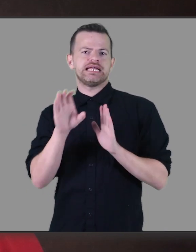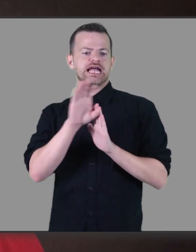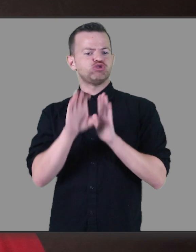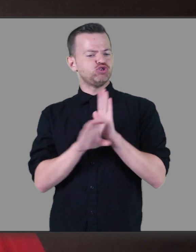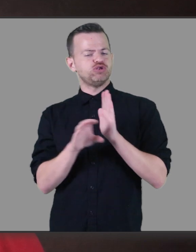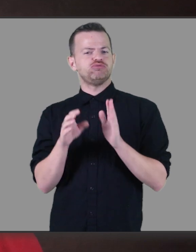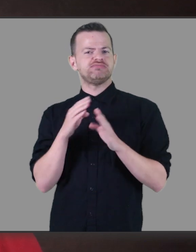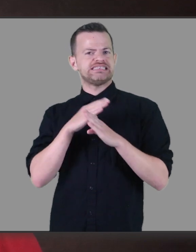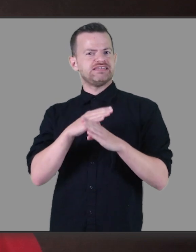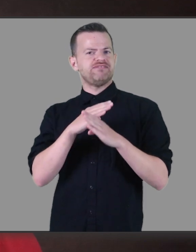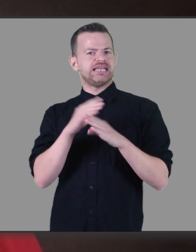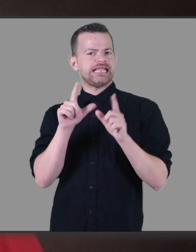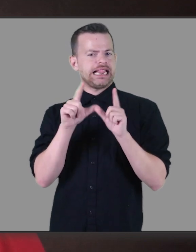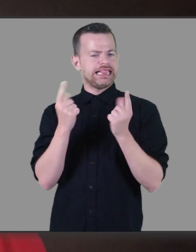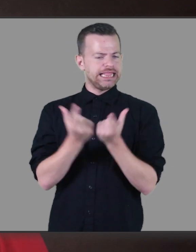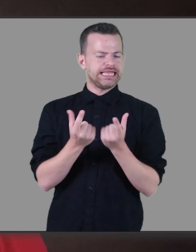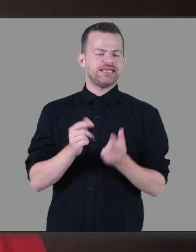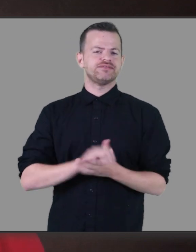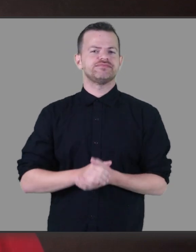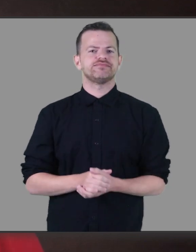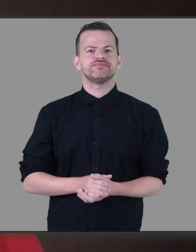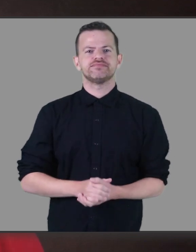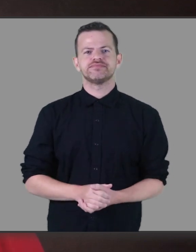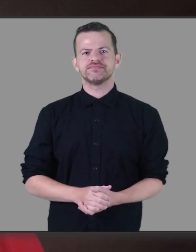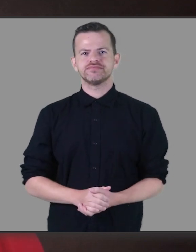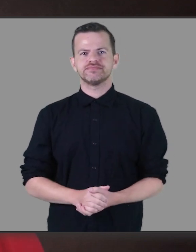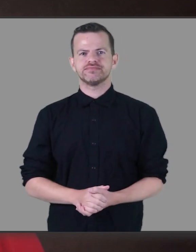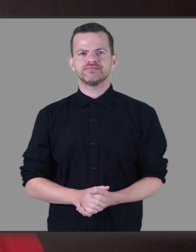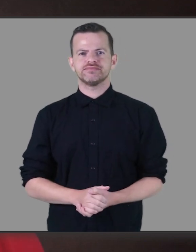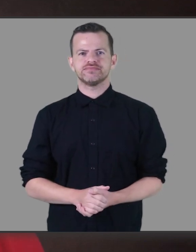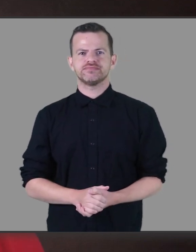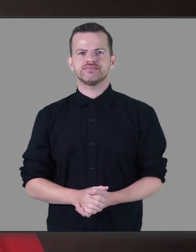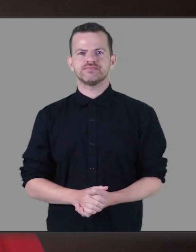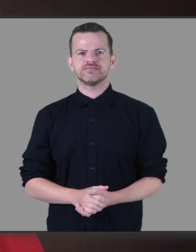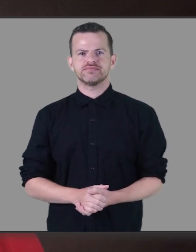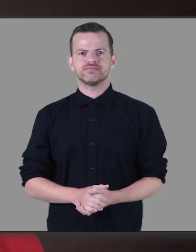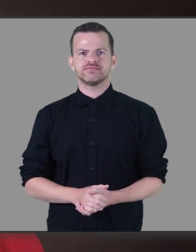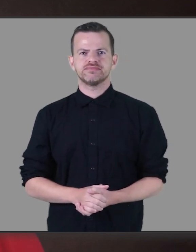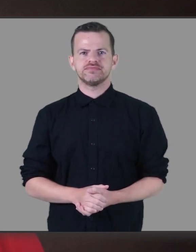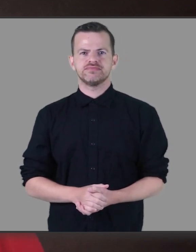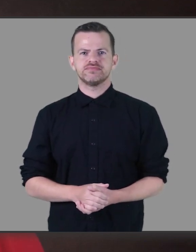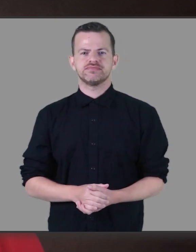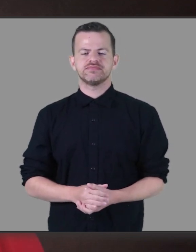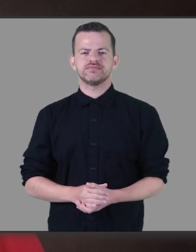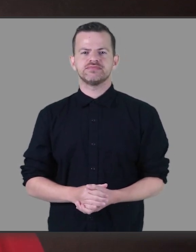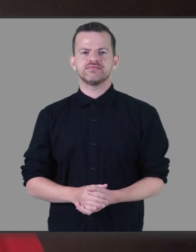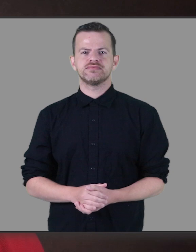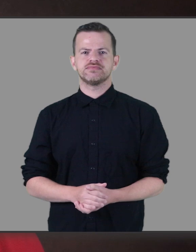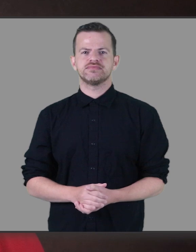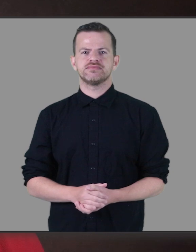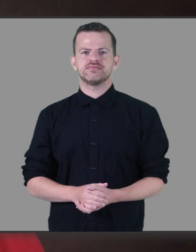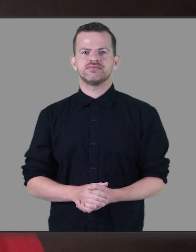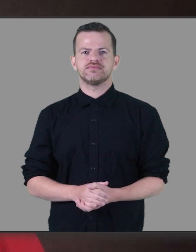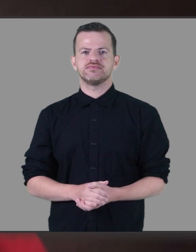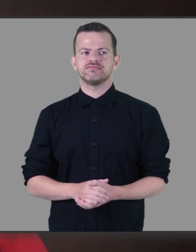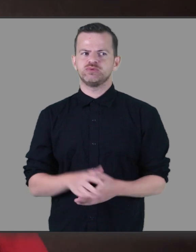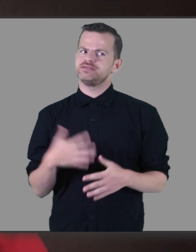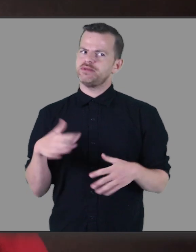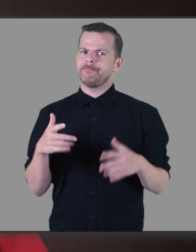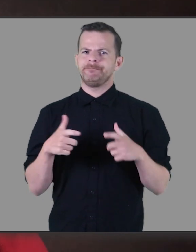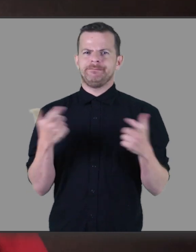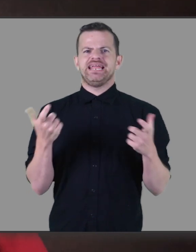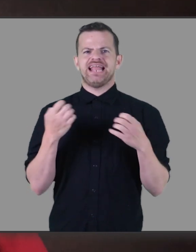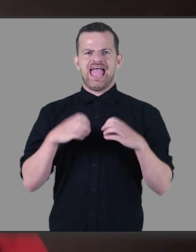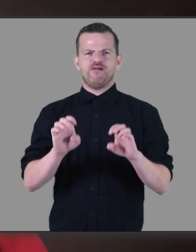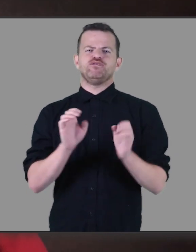the campaign committee was called the Constitution Defense League.